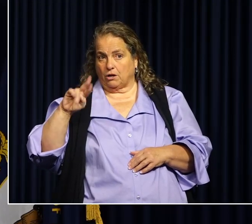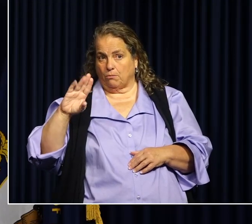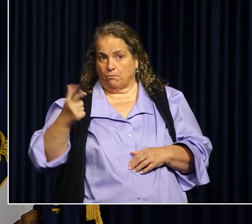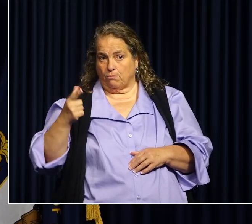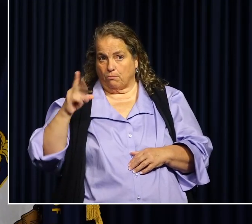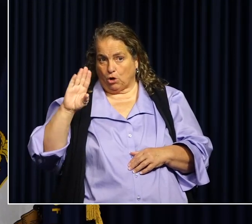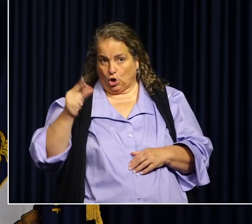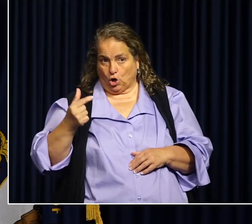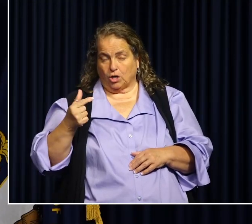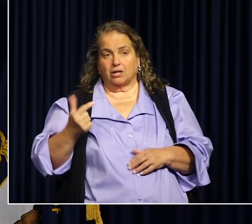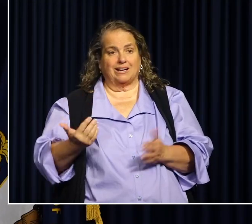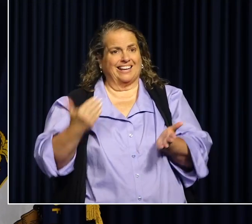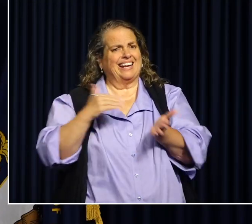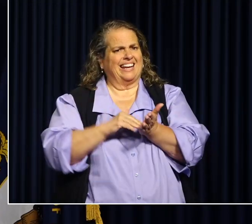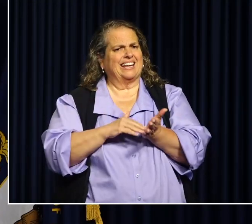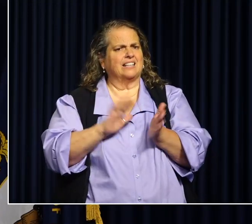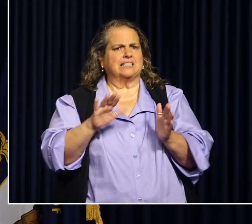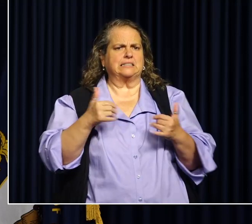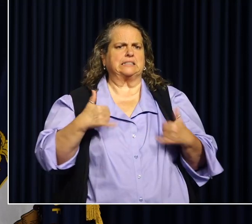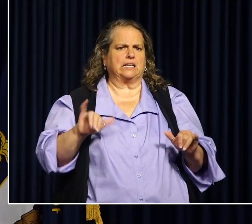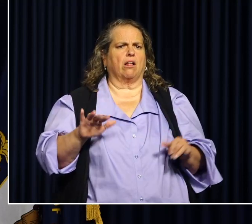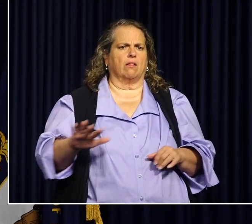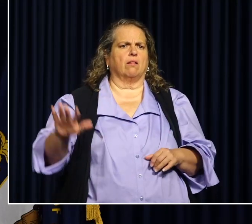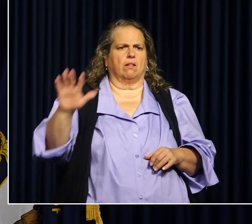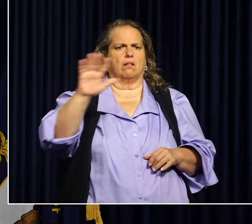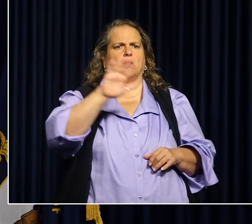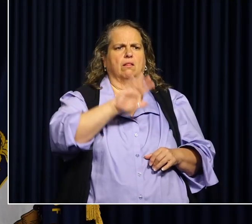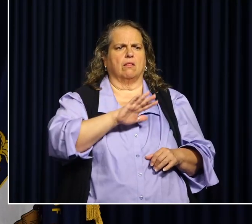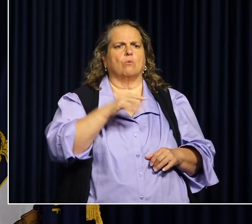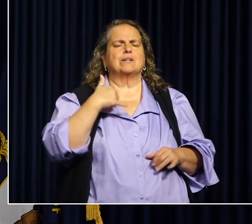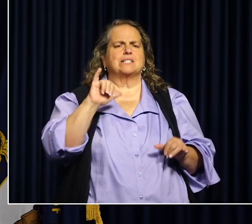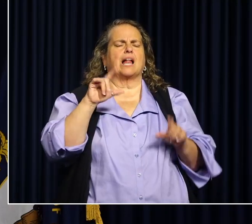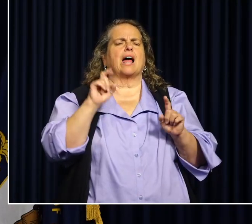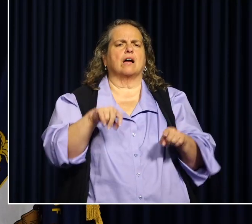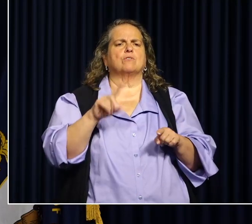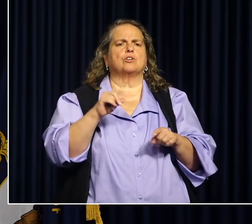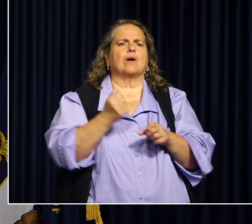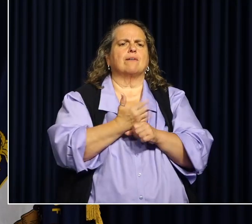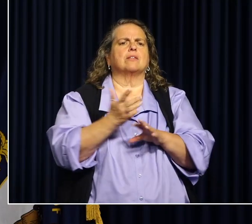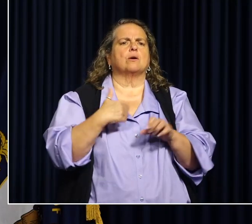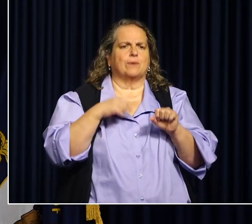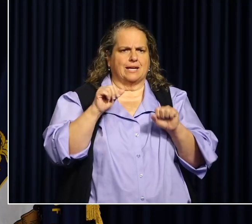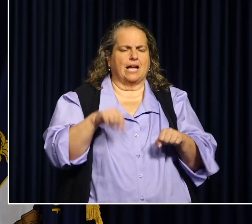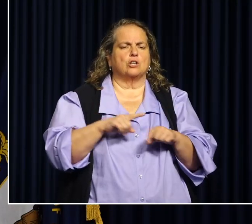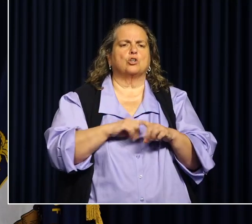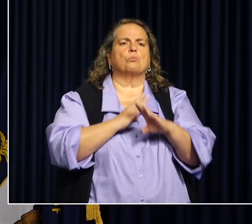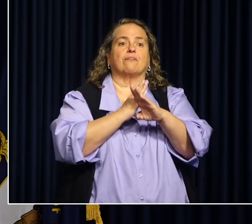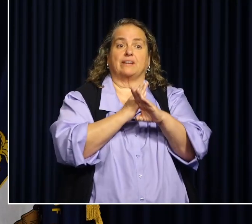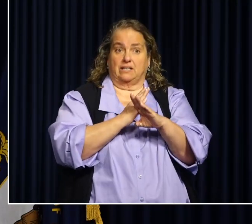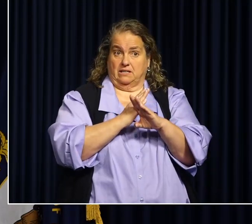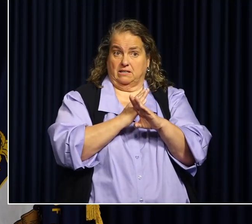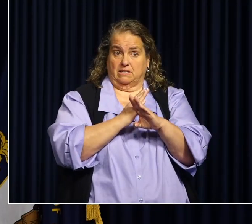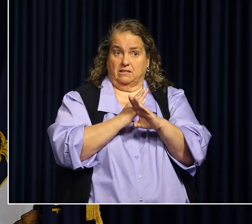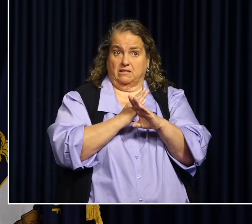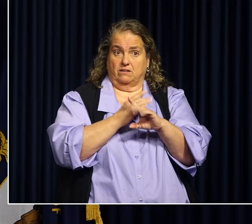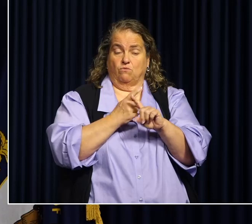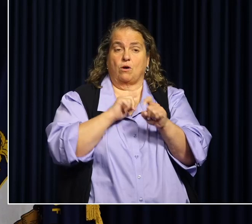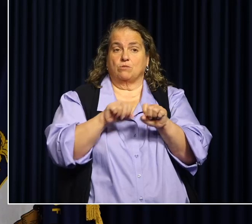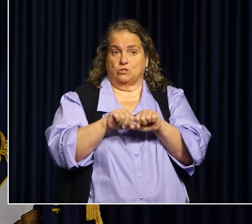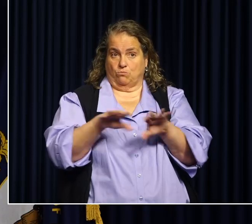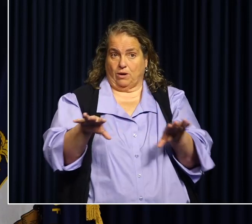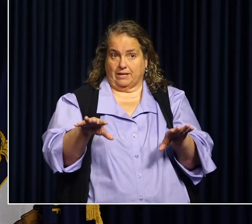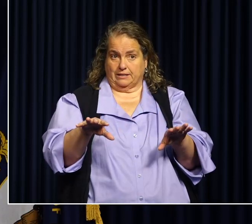again, it's still out there, and we still have to do everything we can to prevent it from